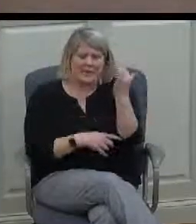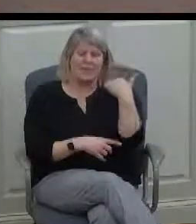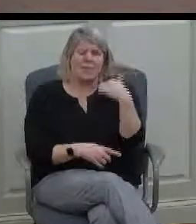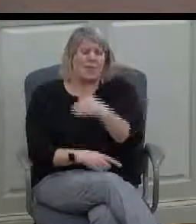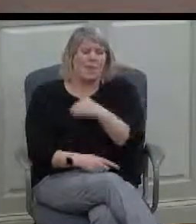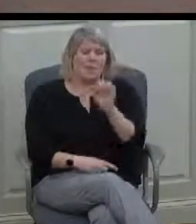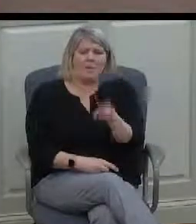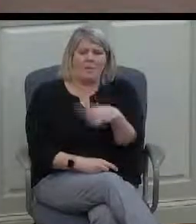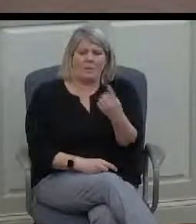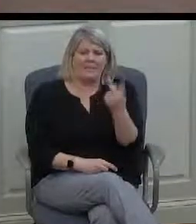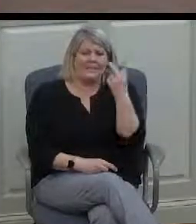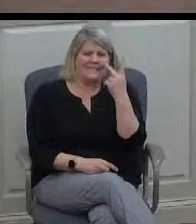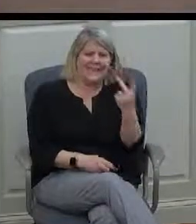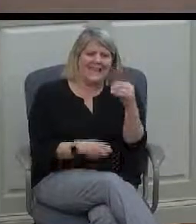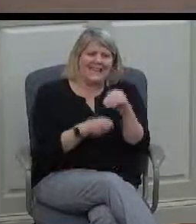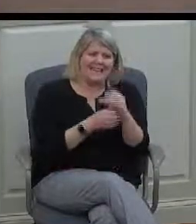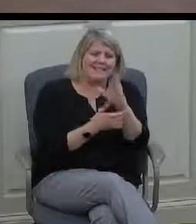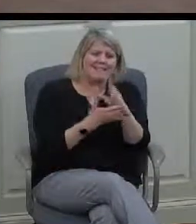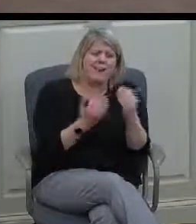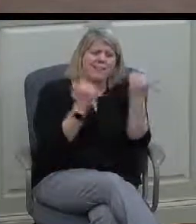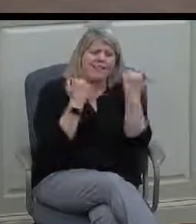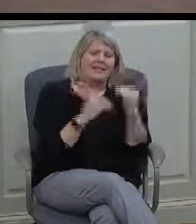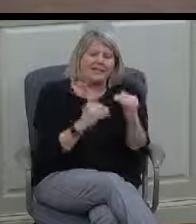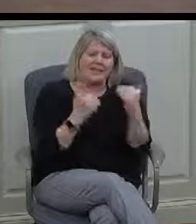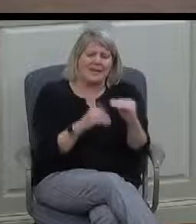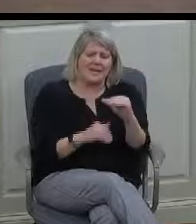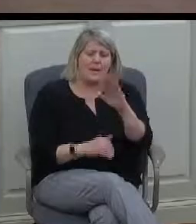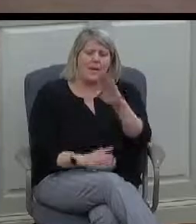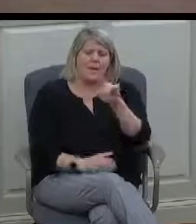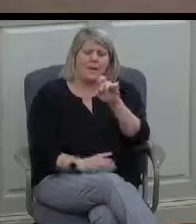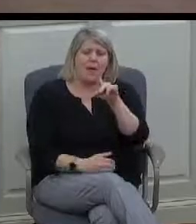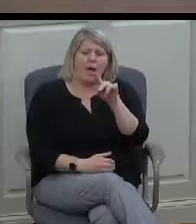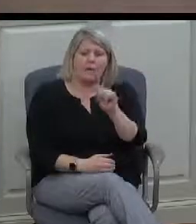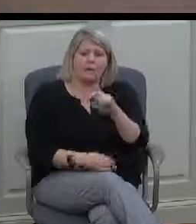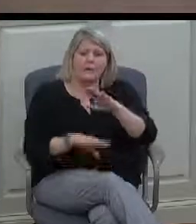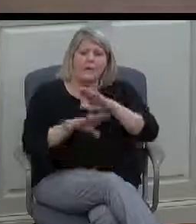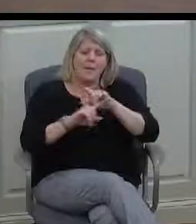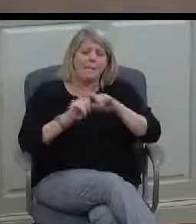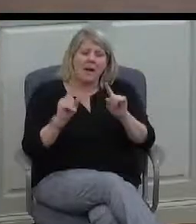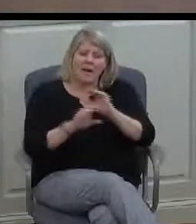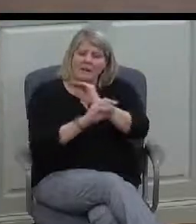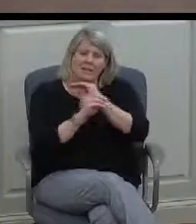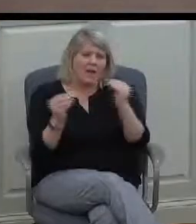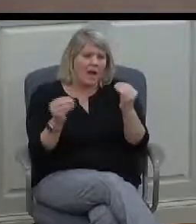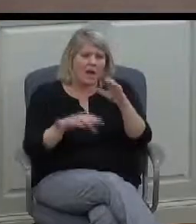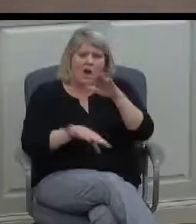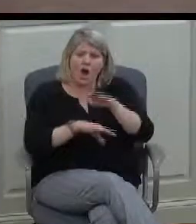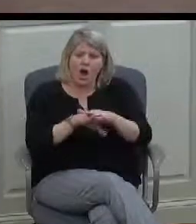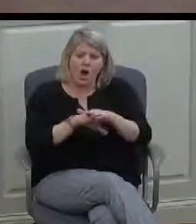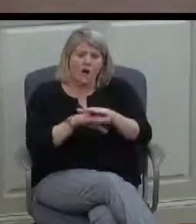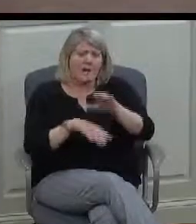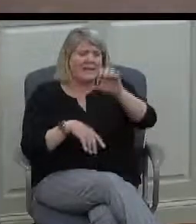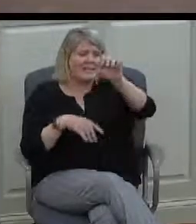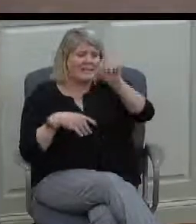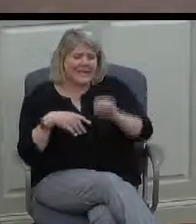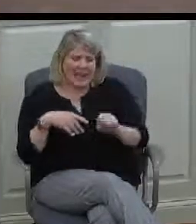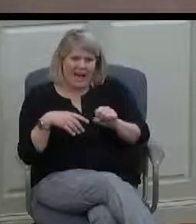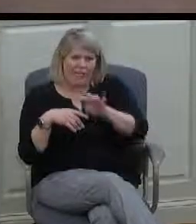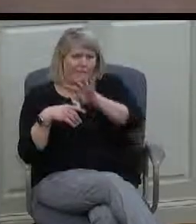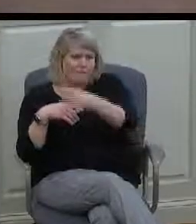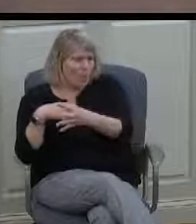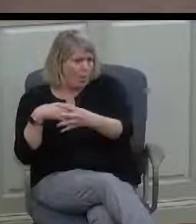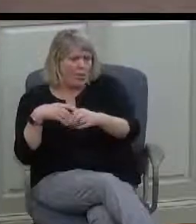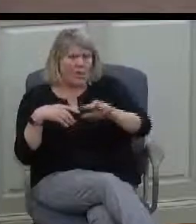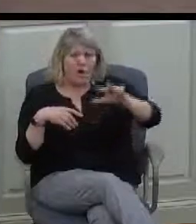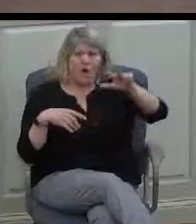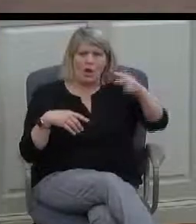about, and a little bit further on each side of Main, but none on south of Main on 4th and 3rd. There's